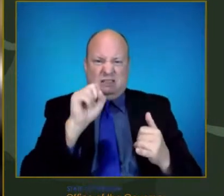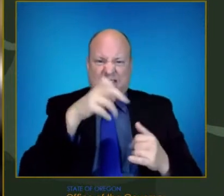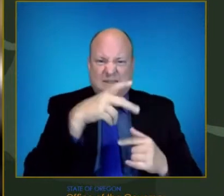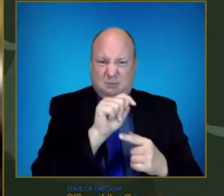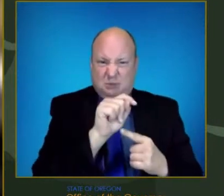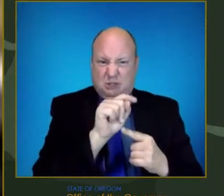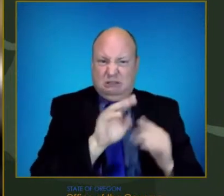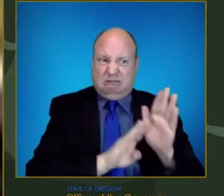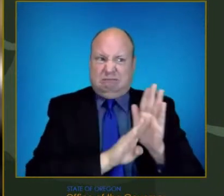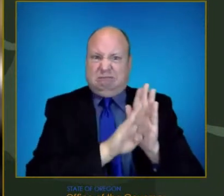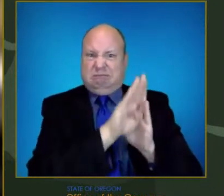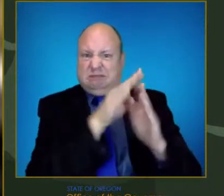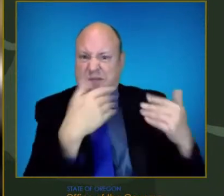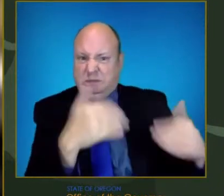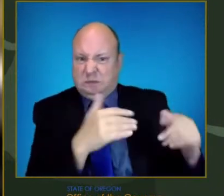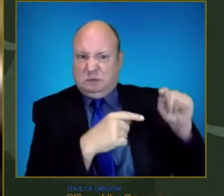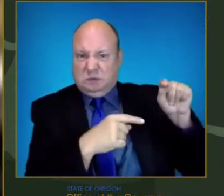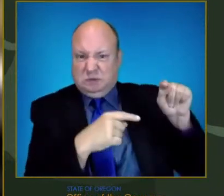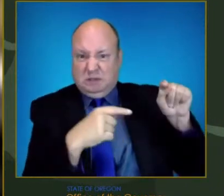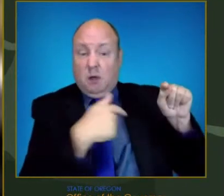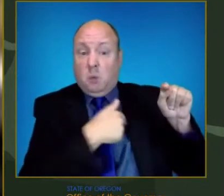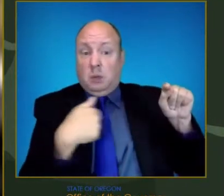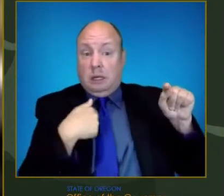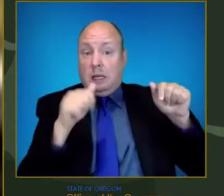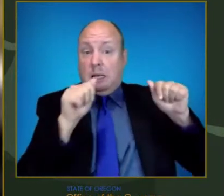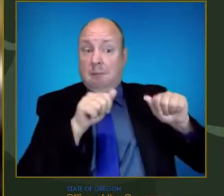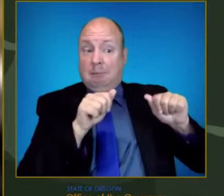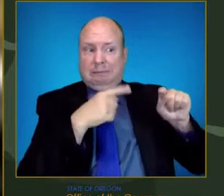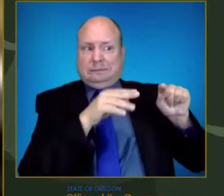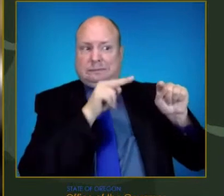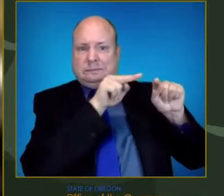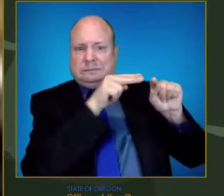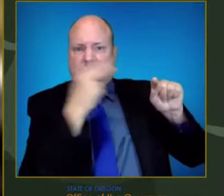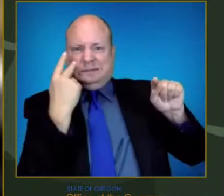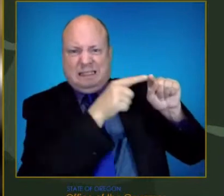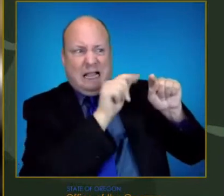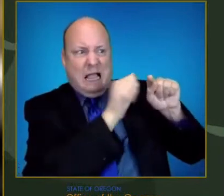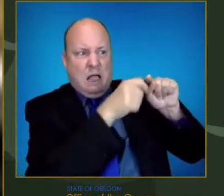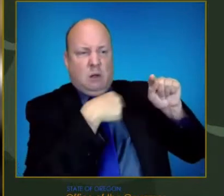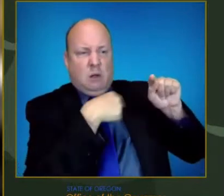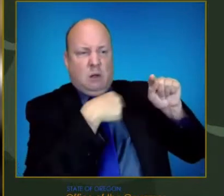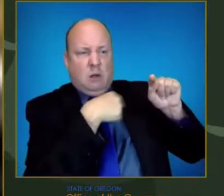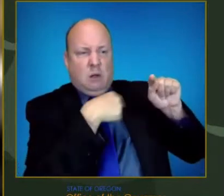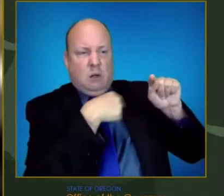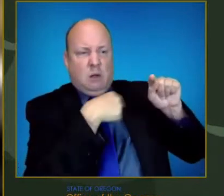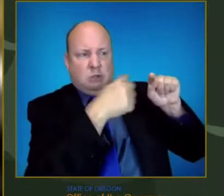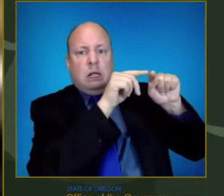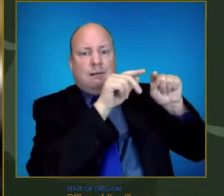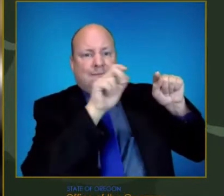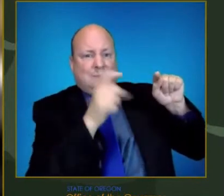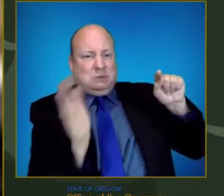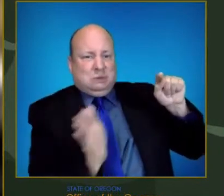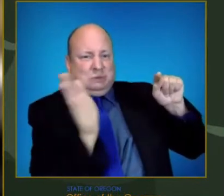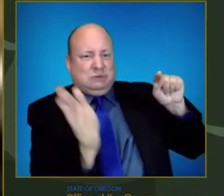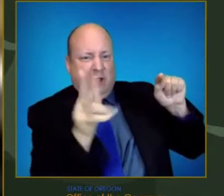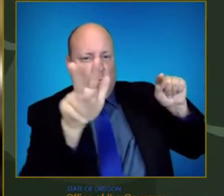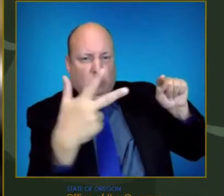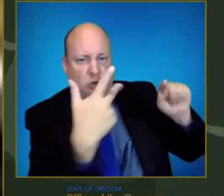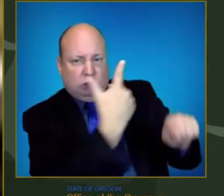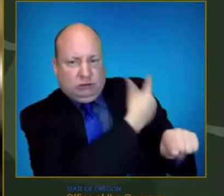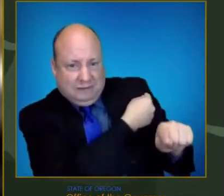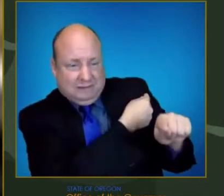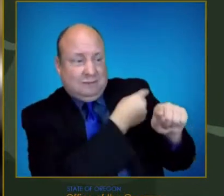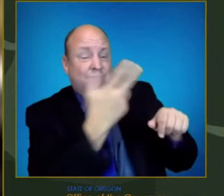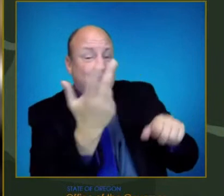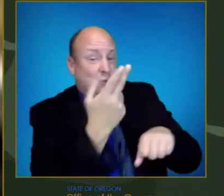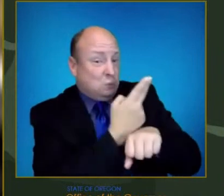trend depends on more Oregonians getting vaccinated, on all of us continuing to wear masks in indoor public spaces and outdoors